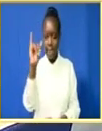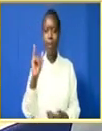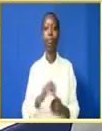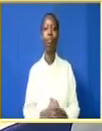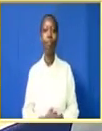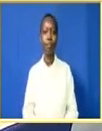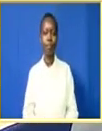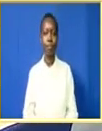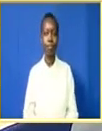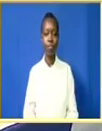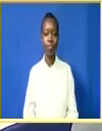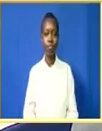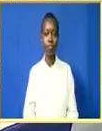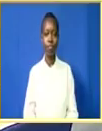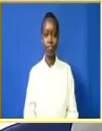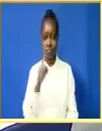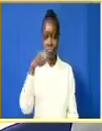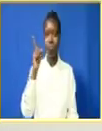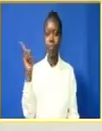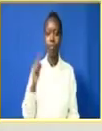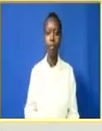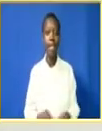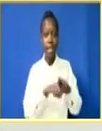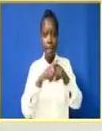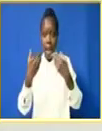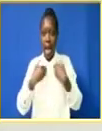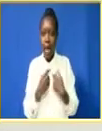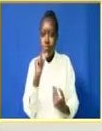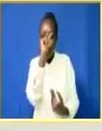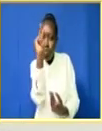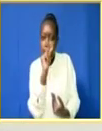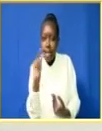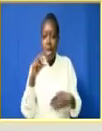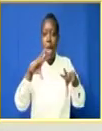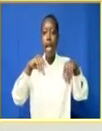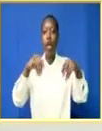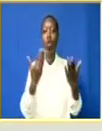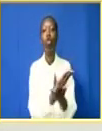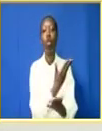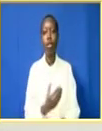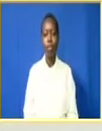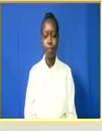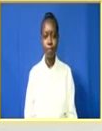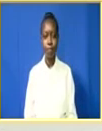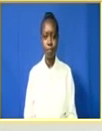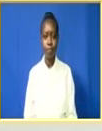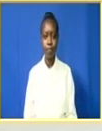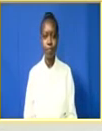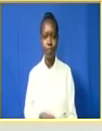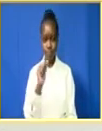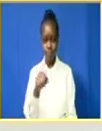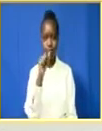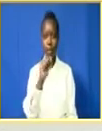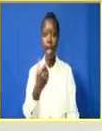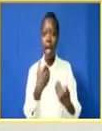do I feel like it's wrong? No, it's right. Gully erosion. We have real erosion. We have real erosion. Yes.